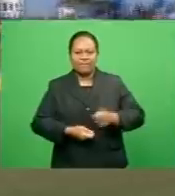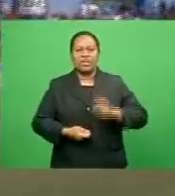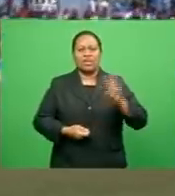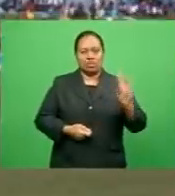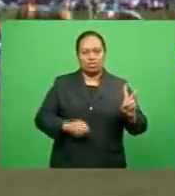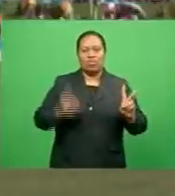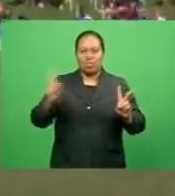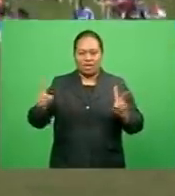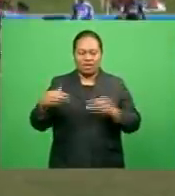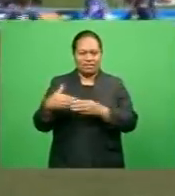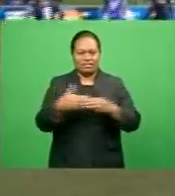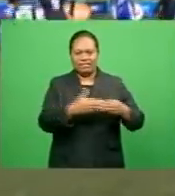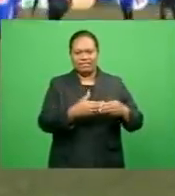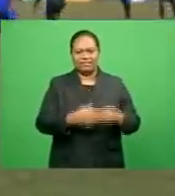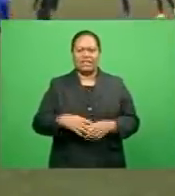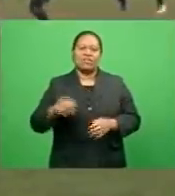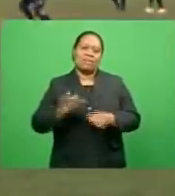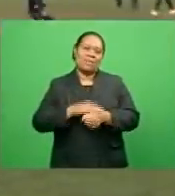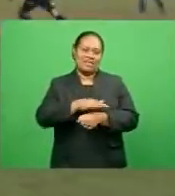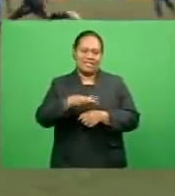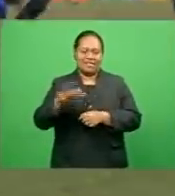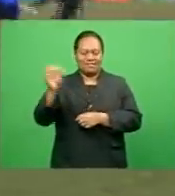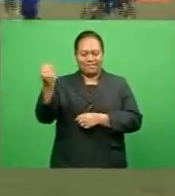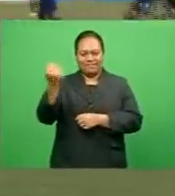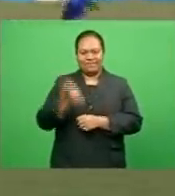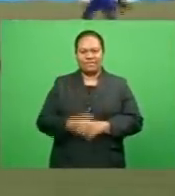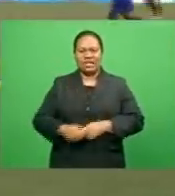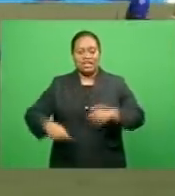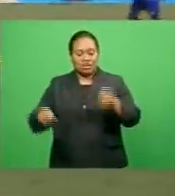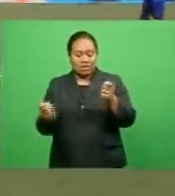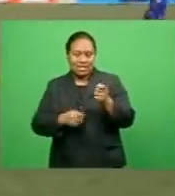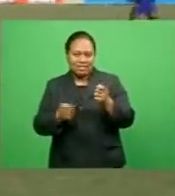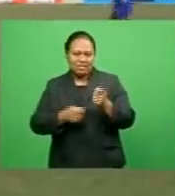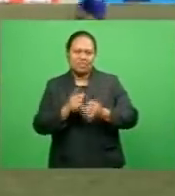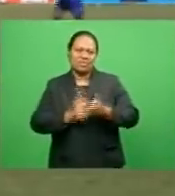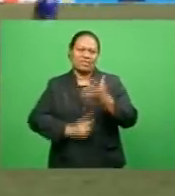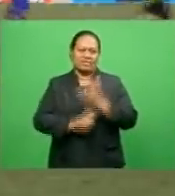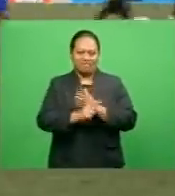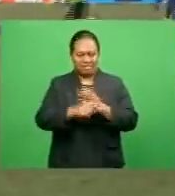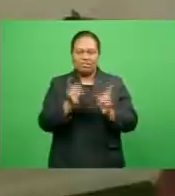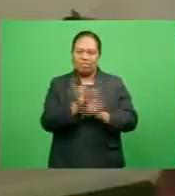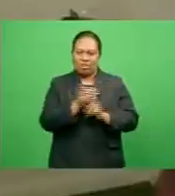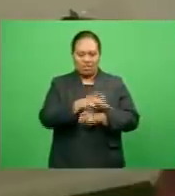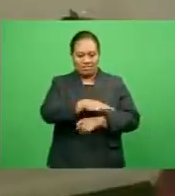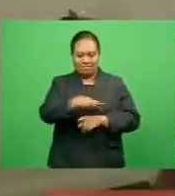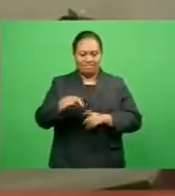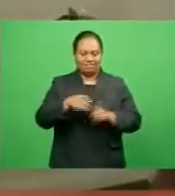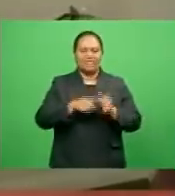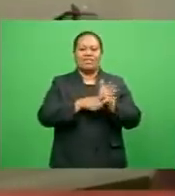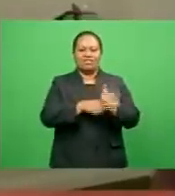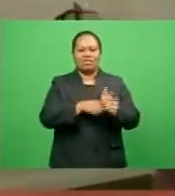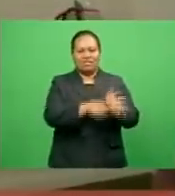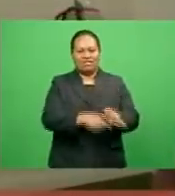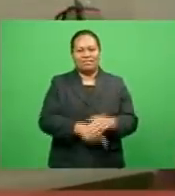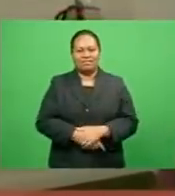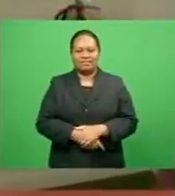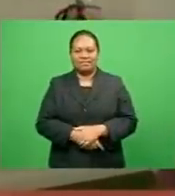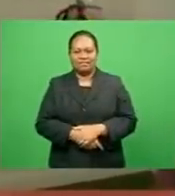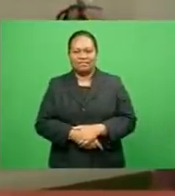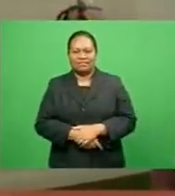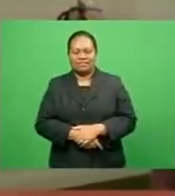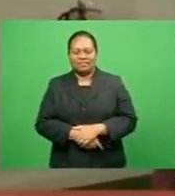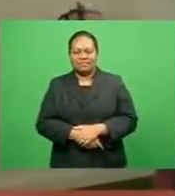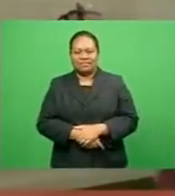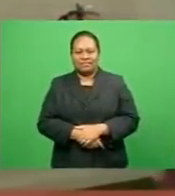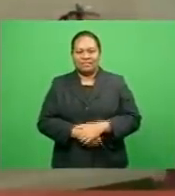2-1 lead and the win. Discipline was the key for Lautoka today. And they were very disciplined in terms of